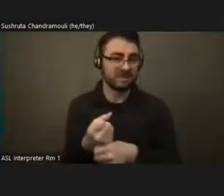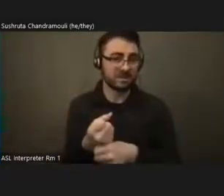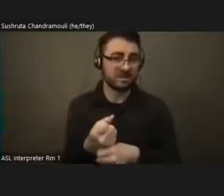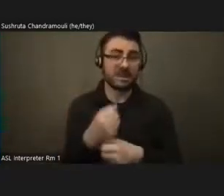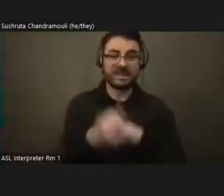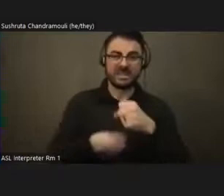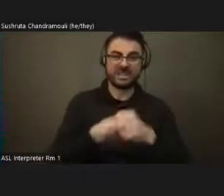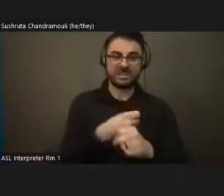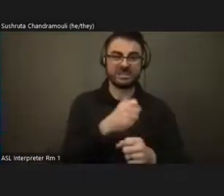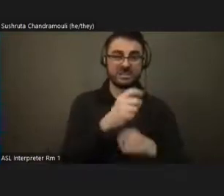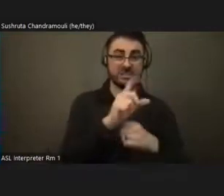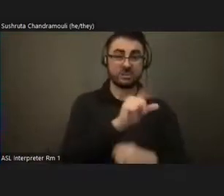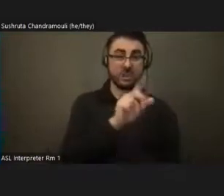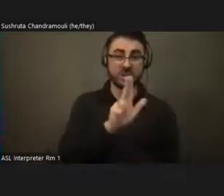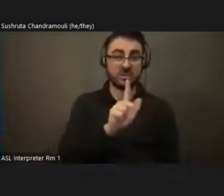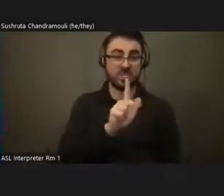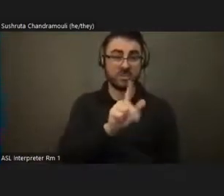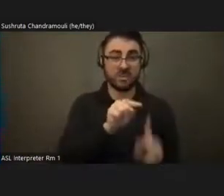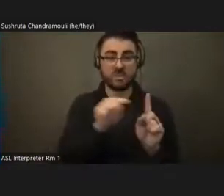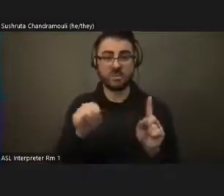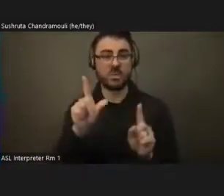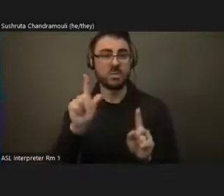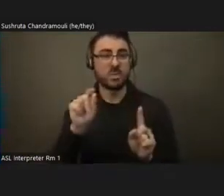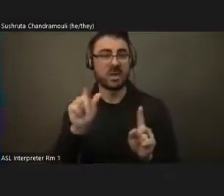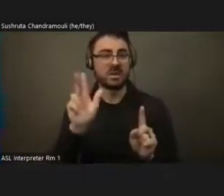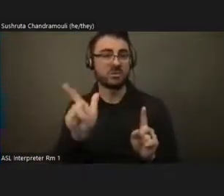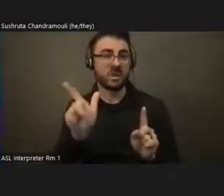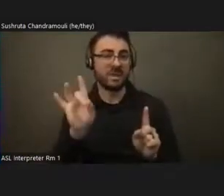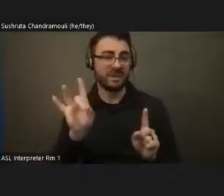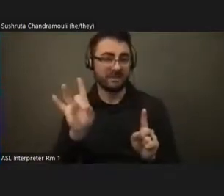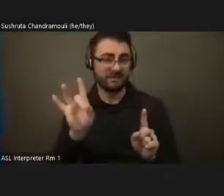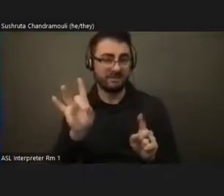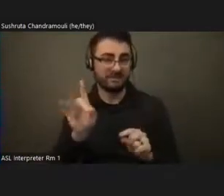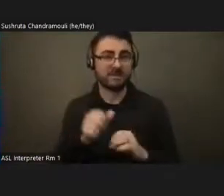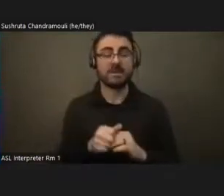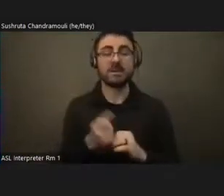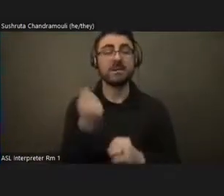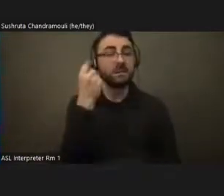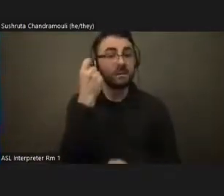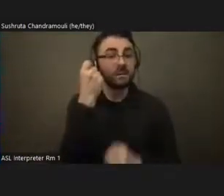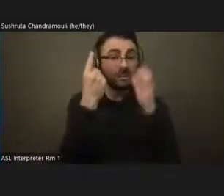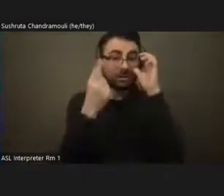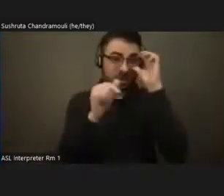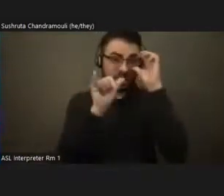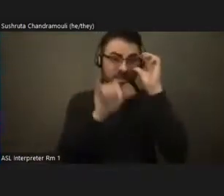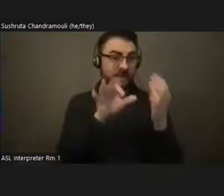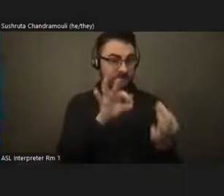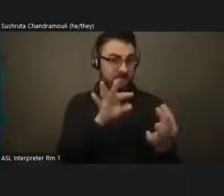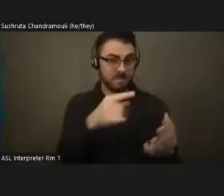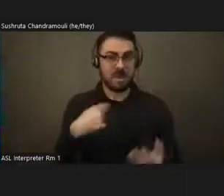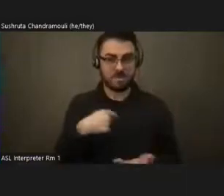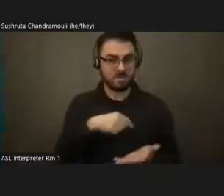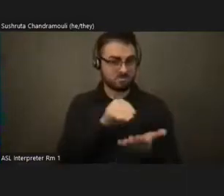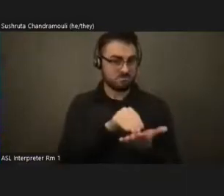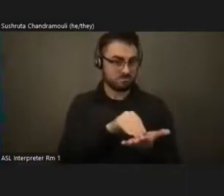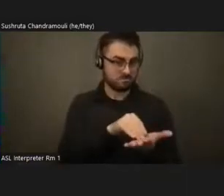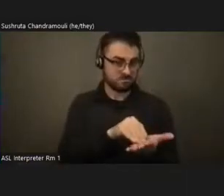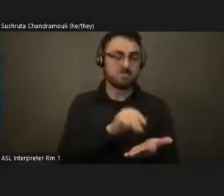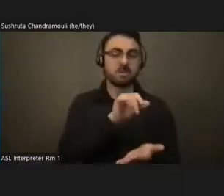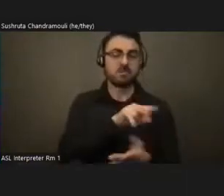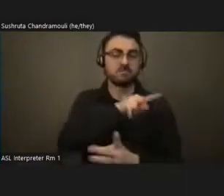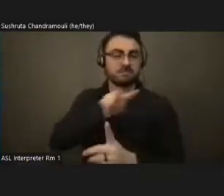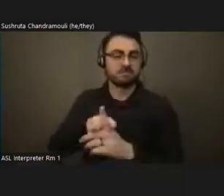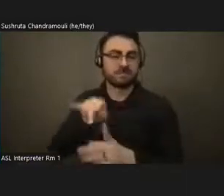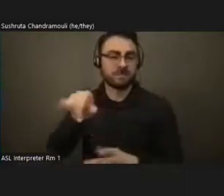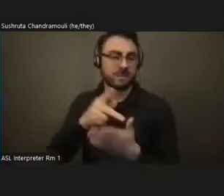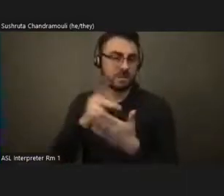28. So your feedback tonight will apply to that program as well as